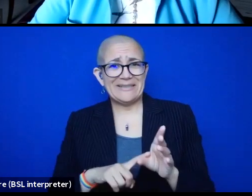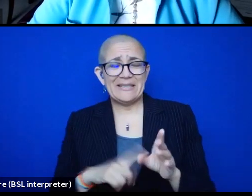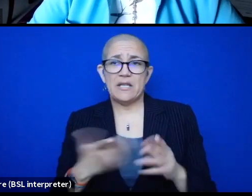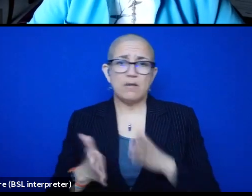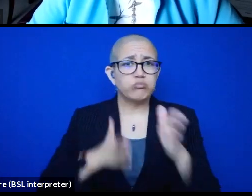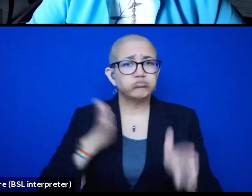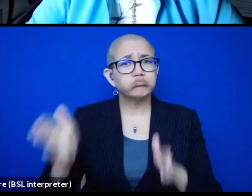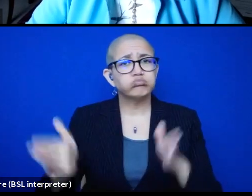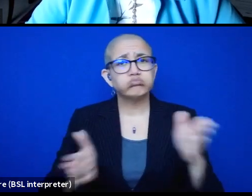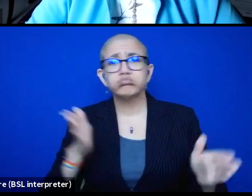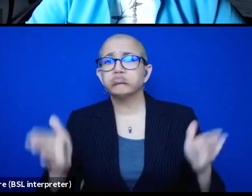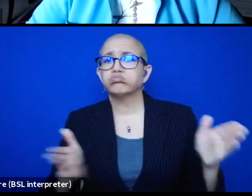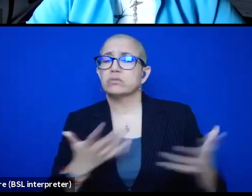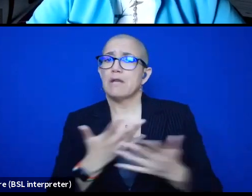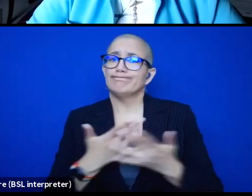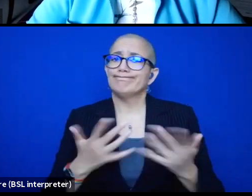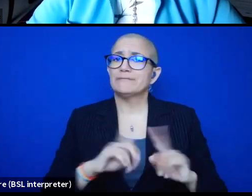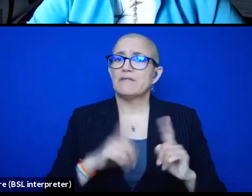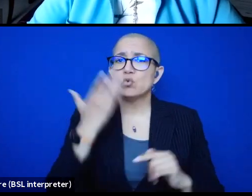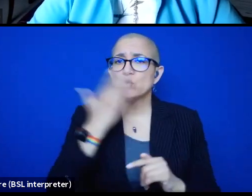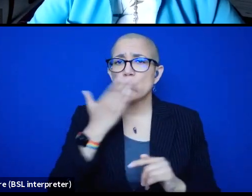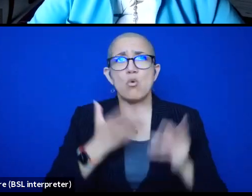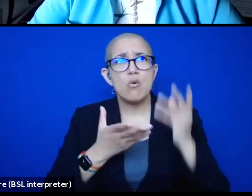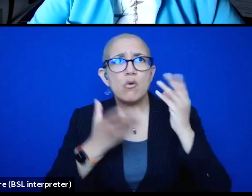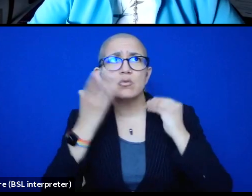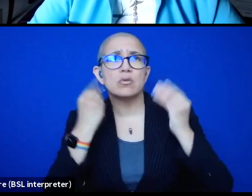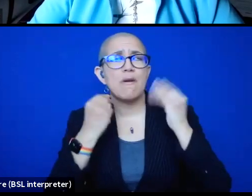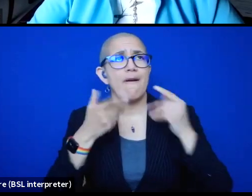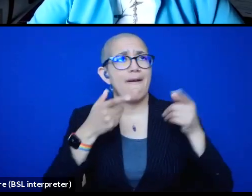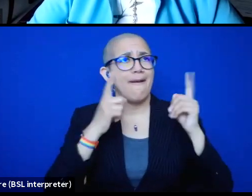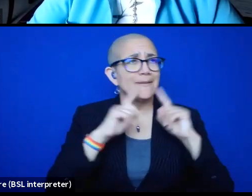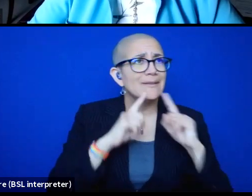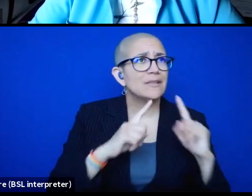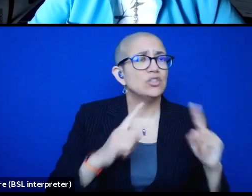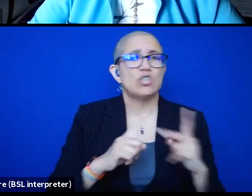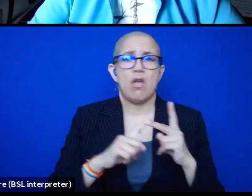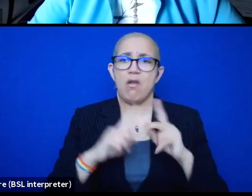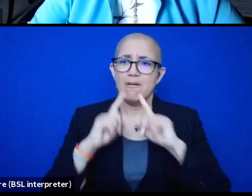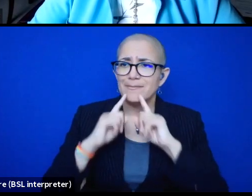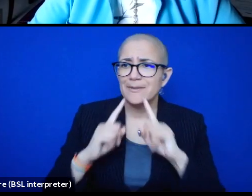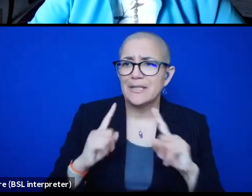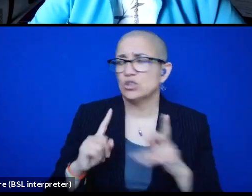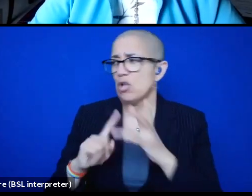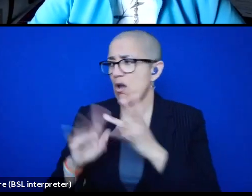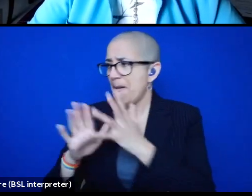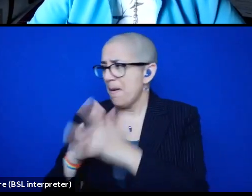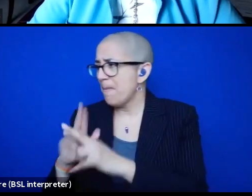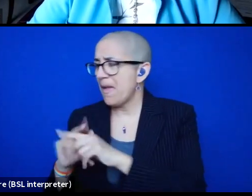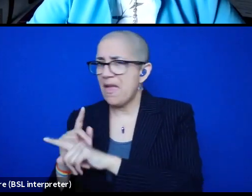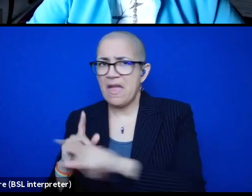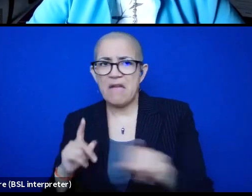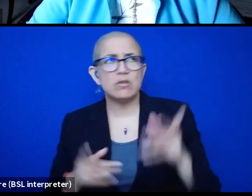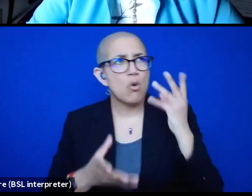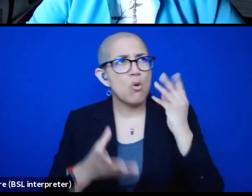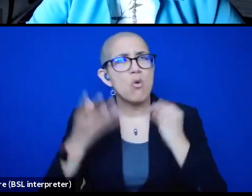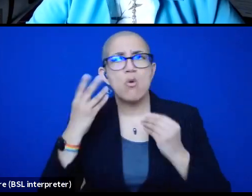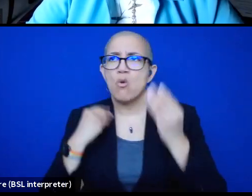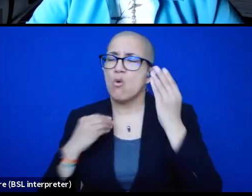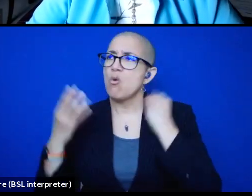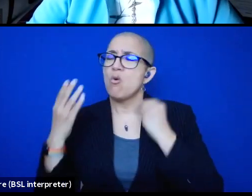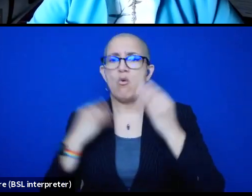schools, and you really listen to the head teachers and the teachers and the parents, and you get a real feel for it. So I think I bring that experience